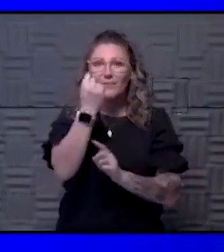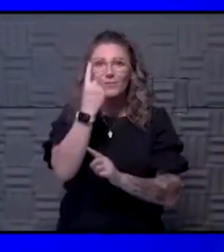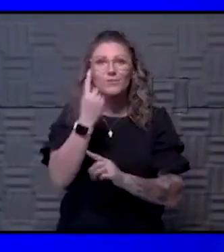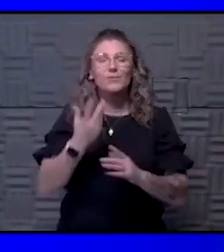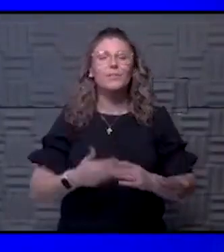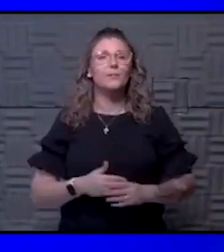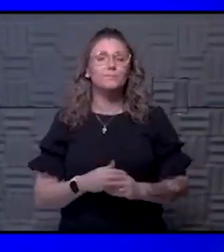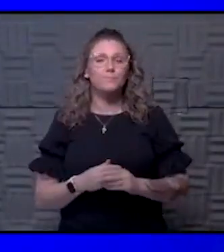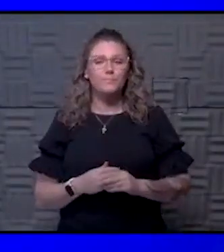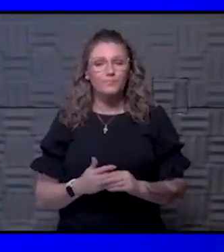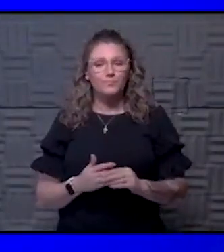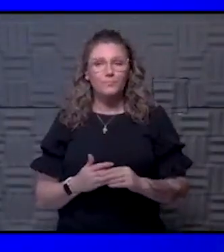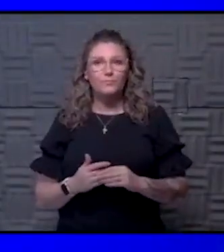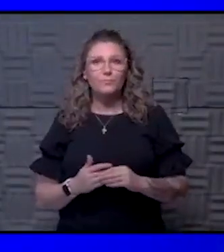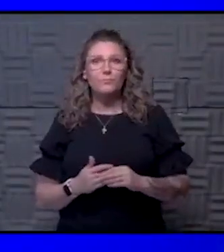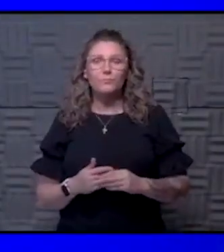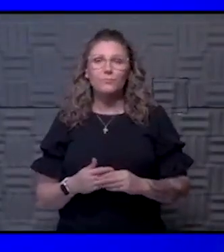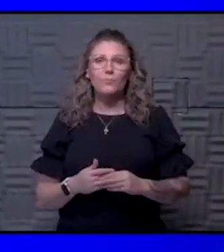is a